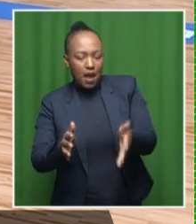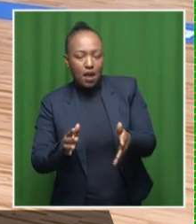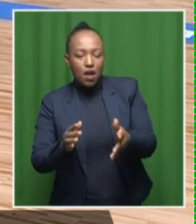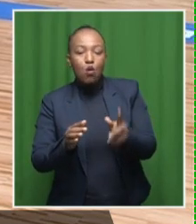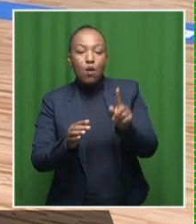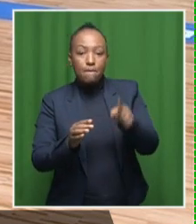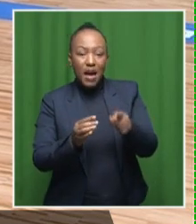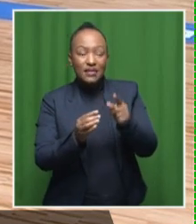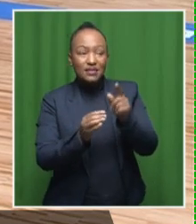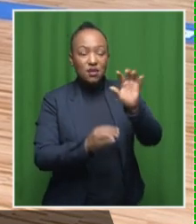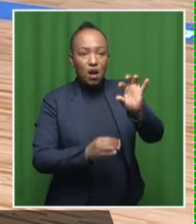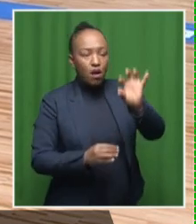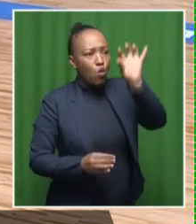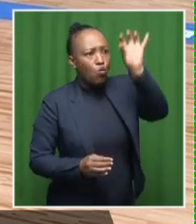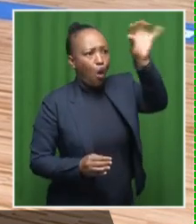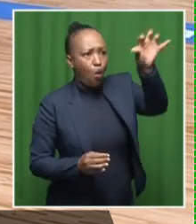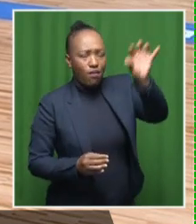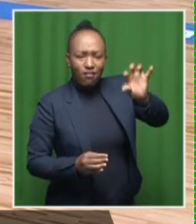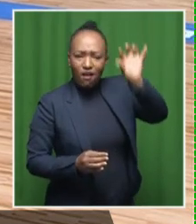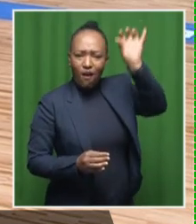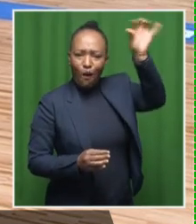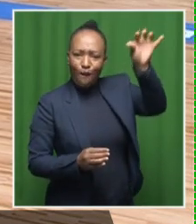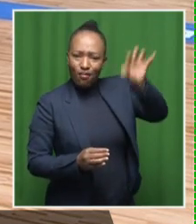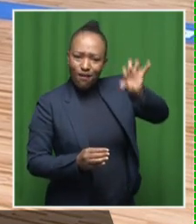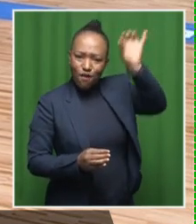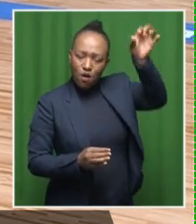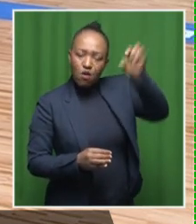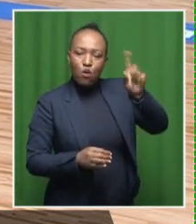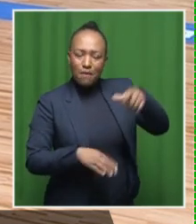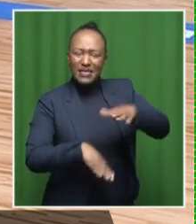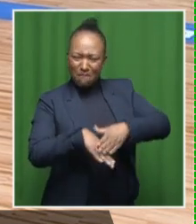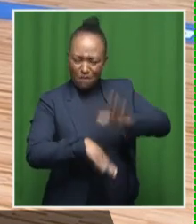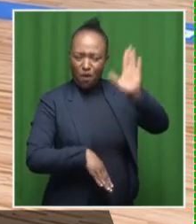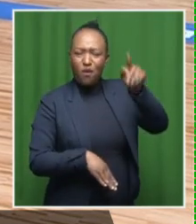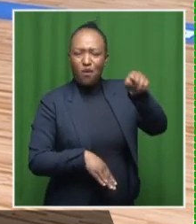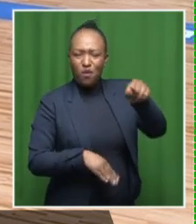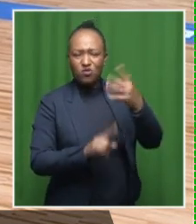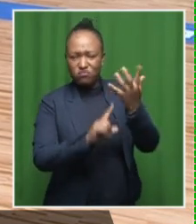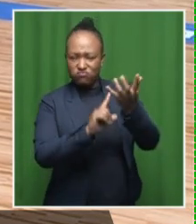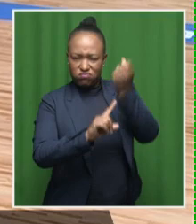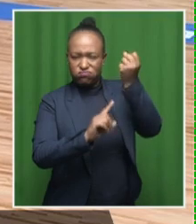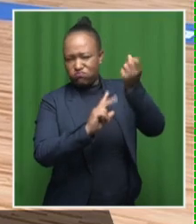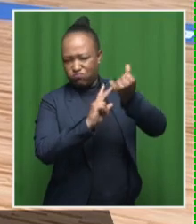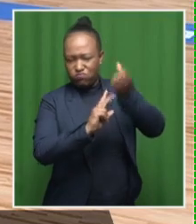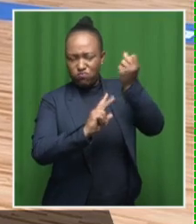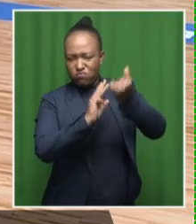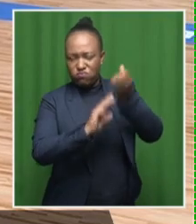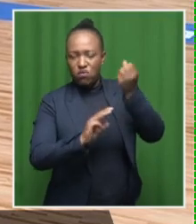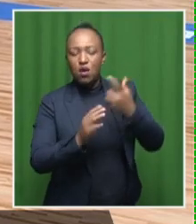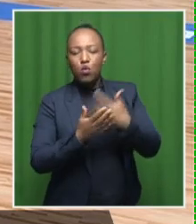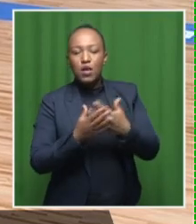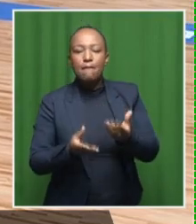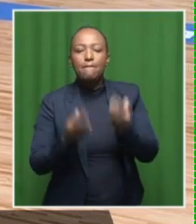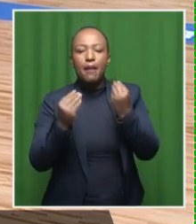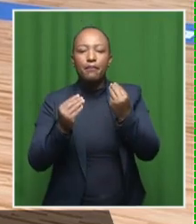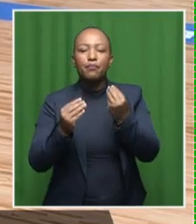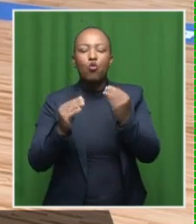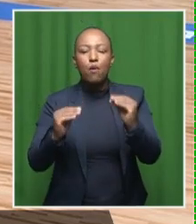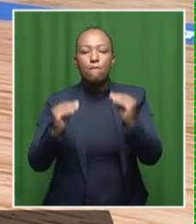goal margin in itself is quite large. That is actually what's going to help us and secure our place in the